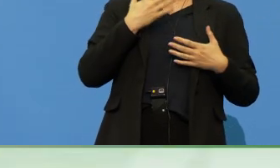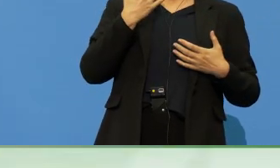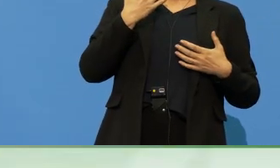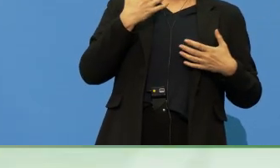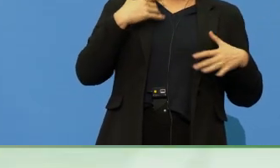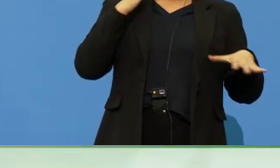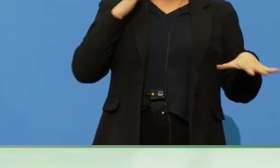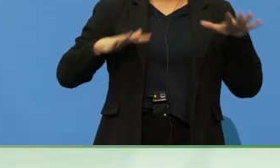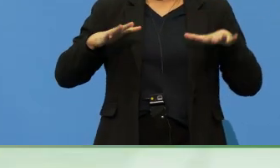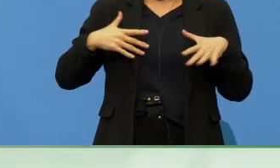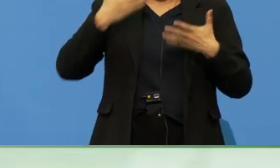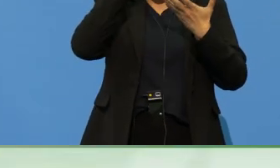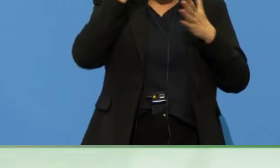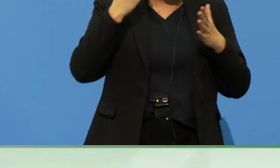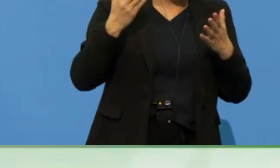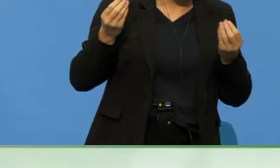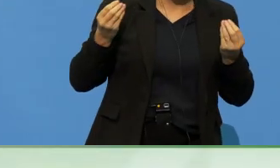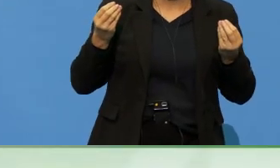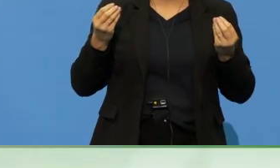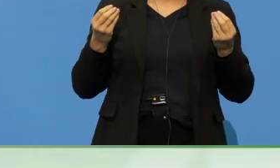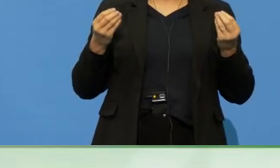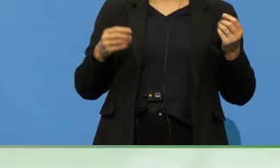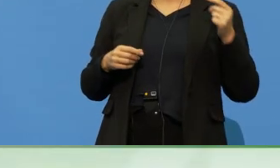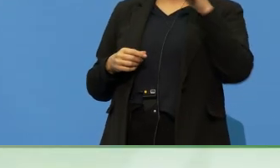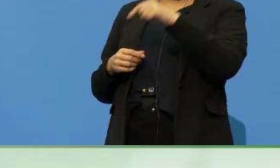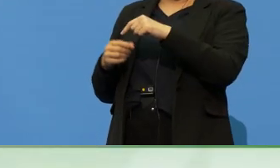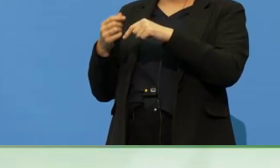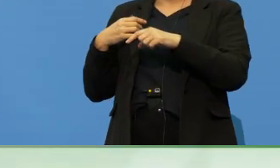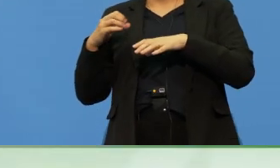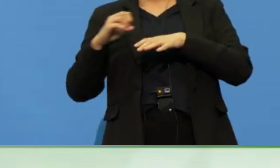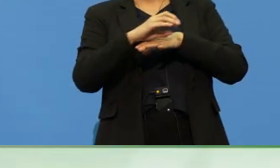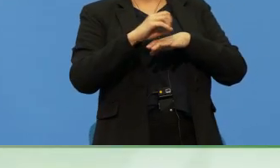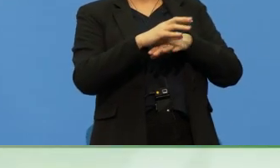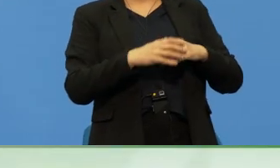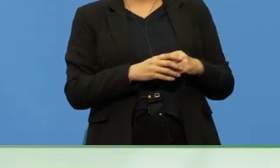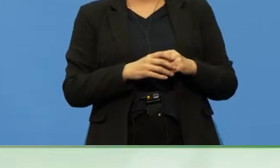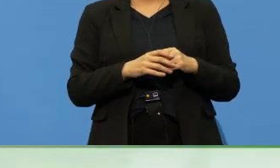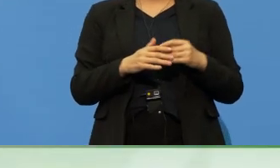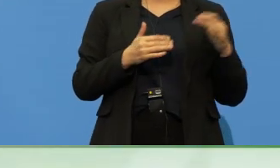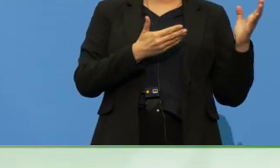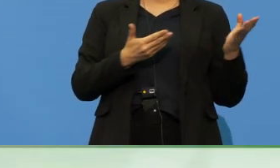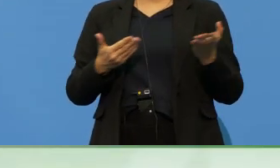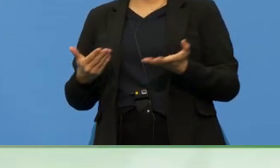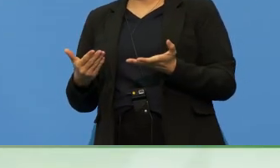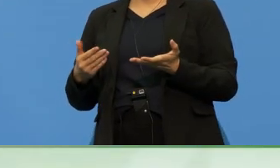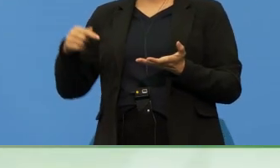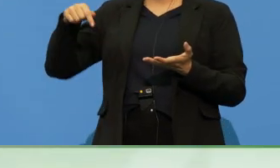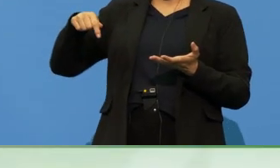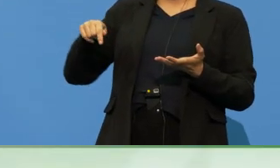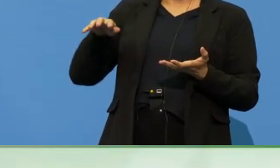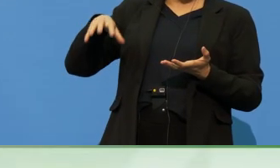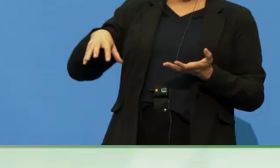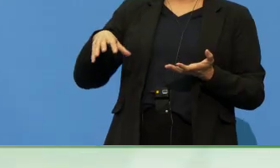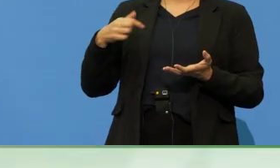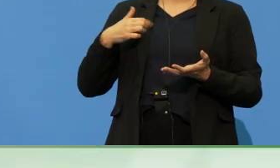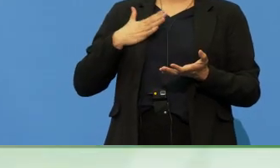not the habits. It's not their mindset up to now. And our ambition with Stefan and with the rest of the board members of the campus is to change this, you